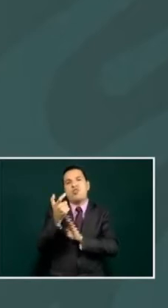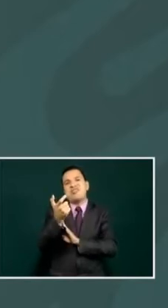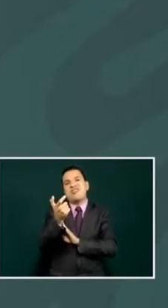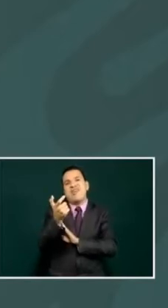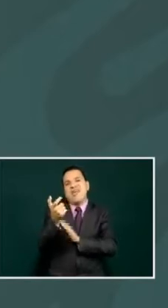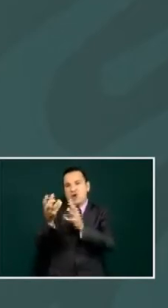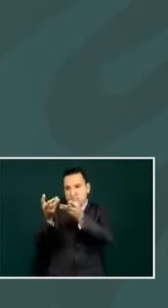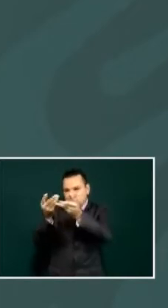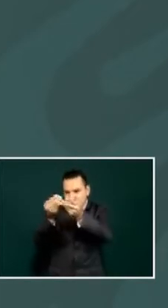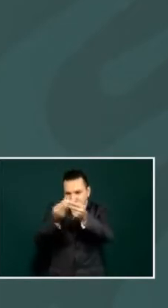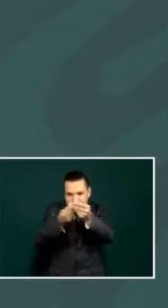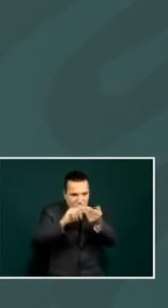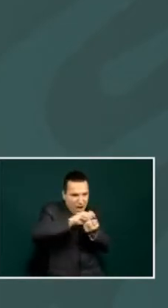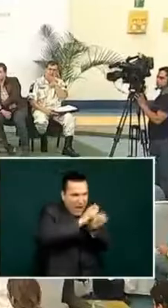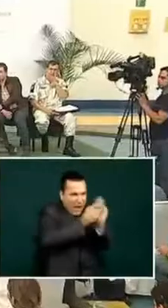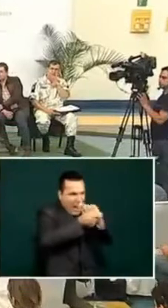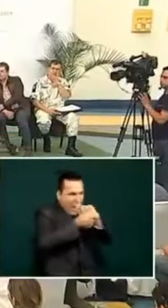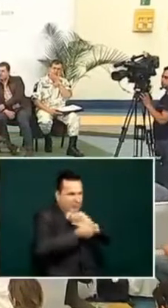laundering